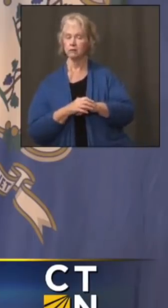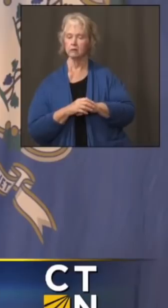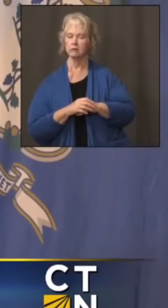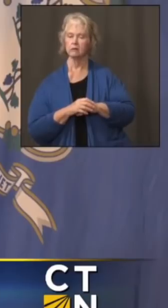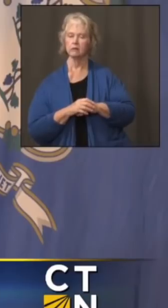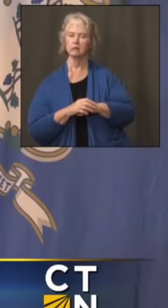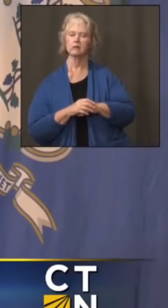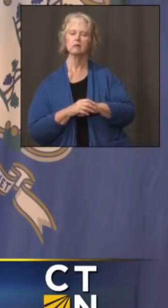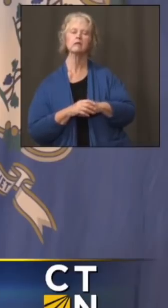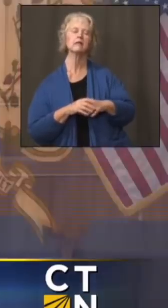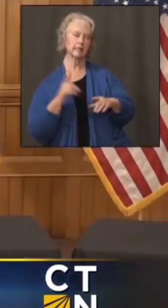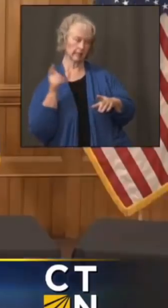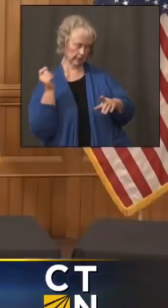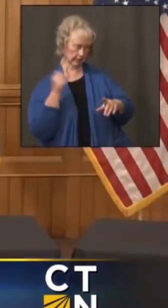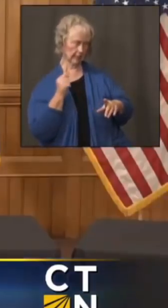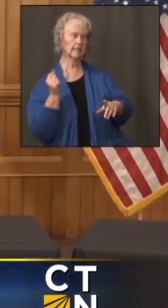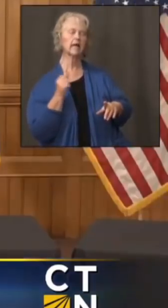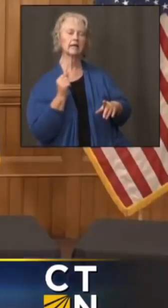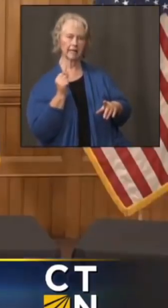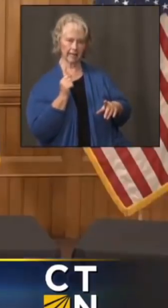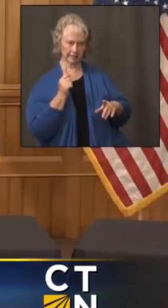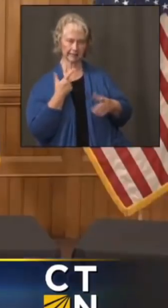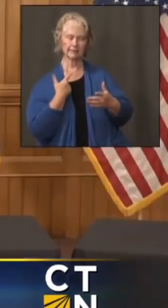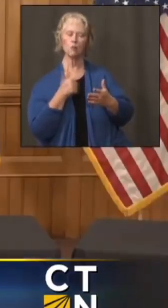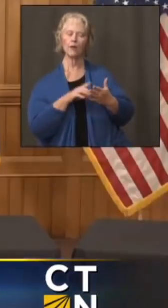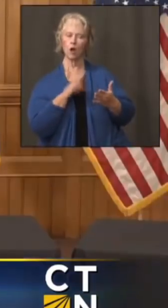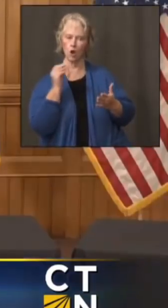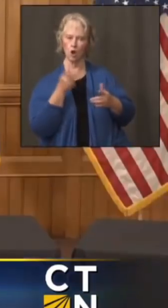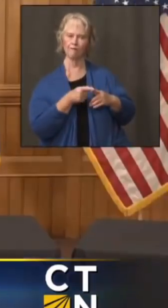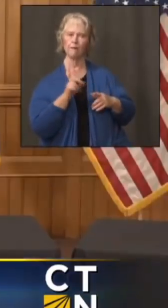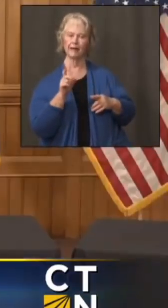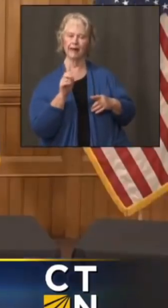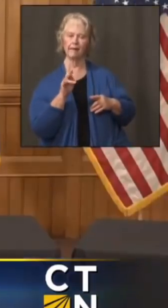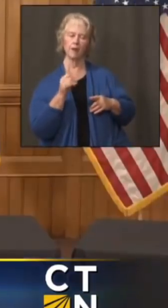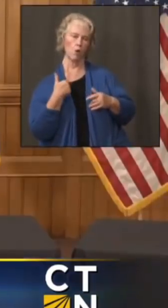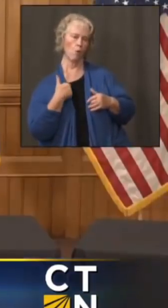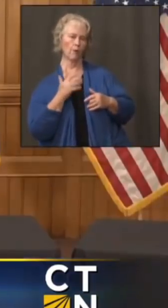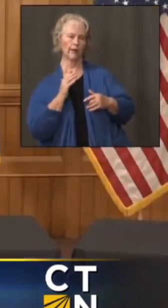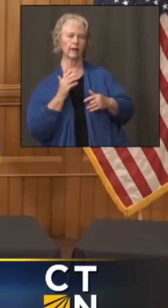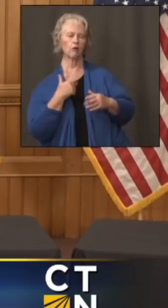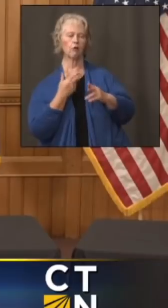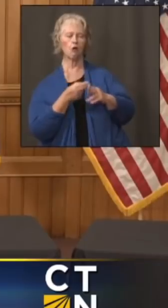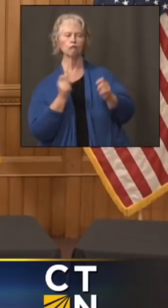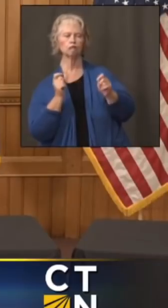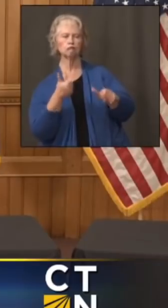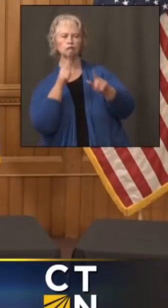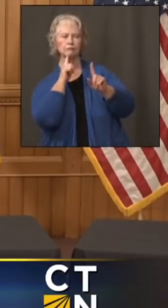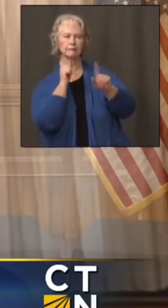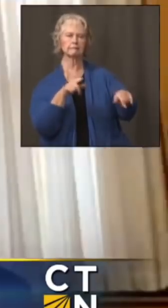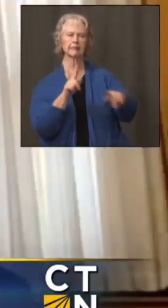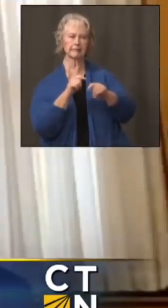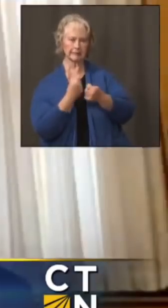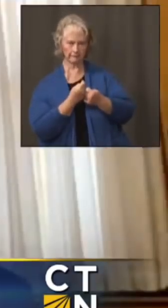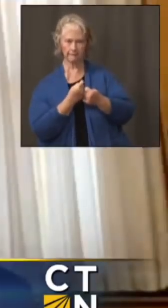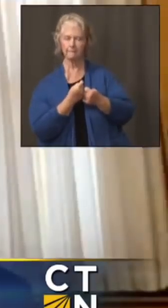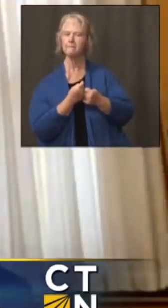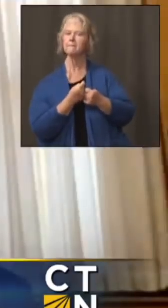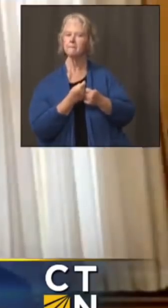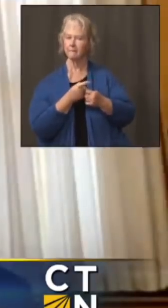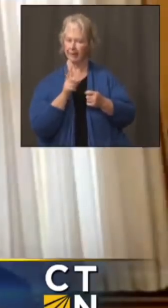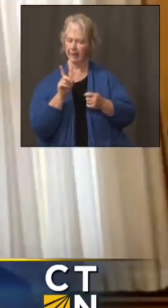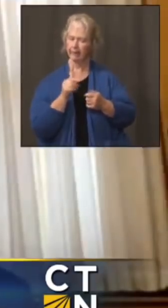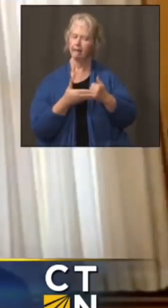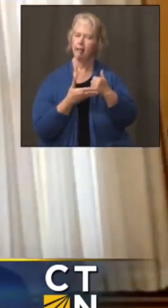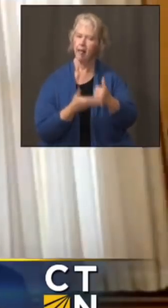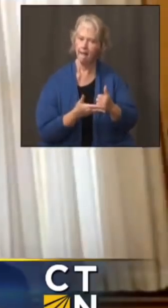Yes. It's another lesson learned from Danbury is our rapid response team was very effective in Danbury in helping